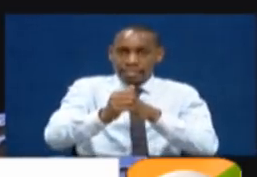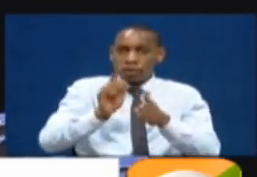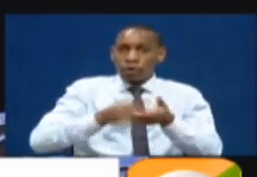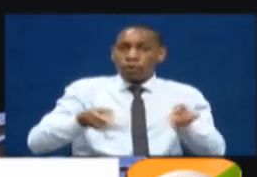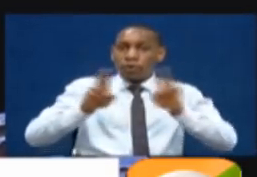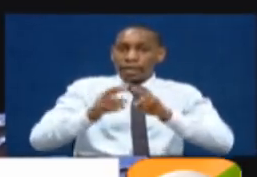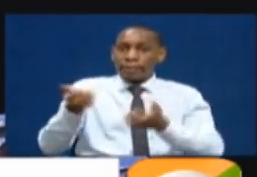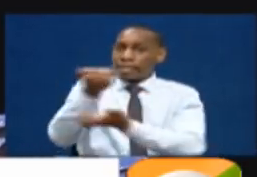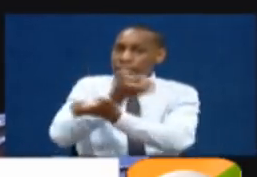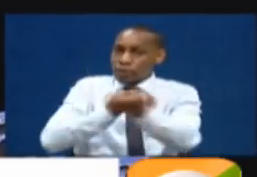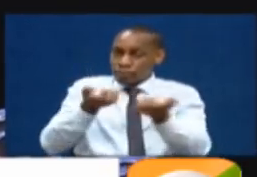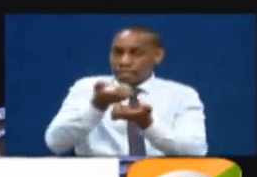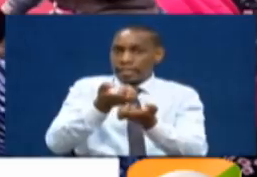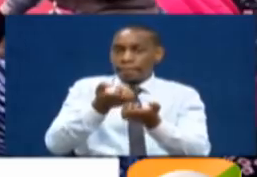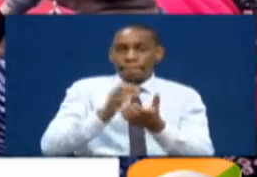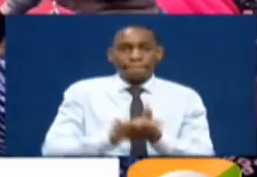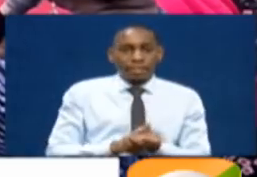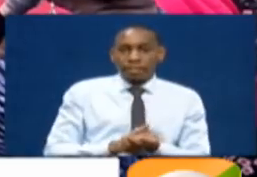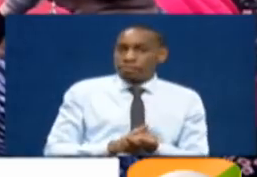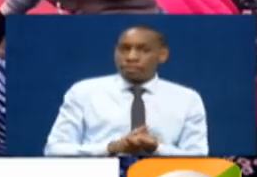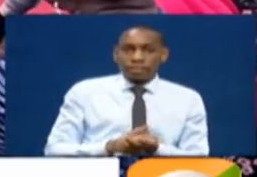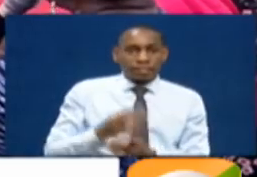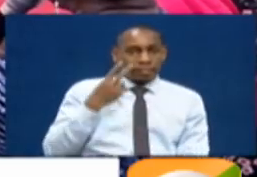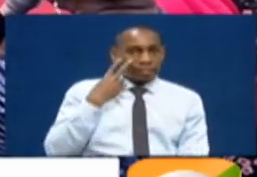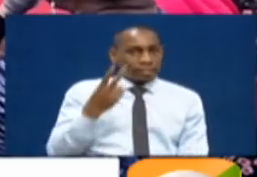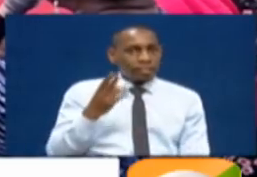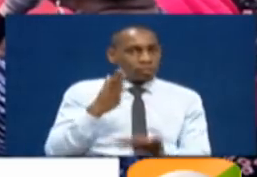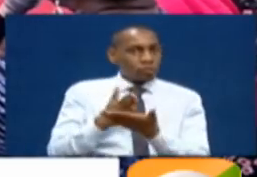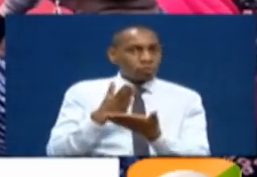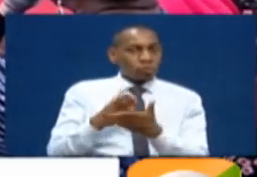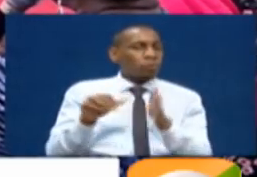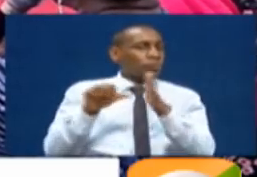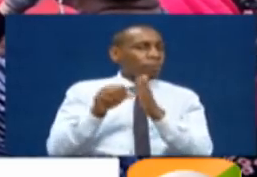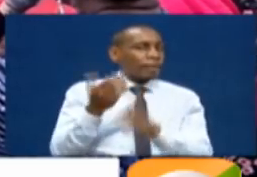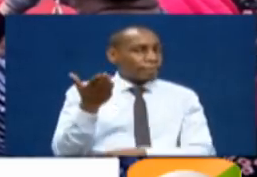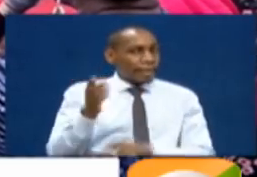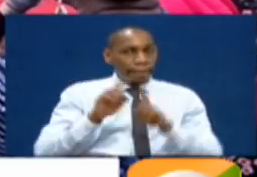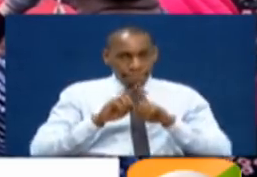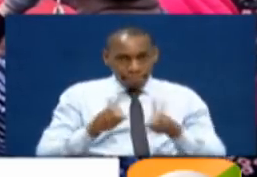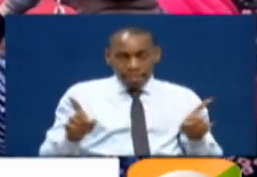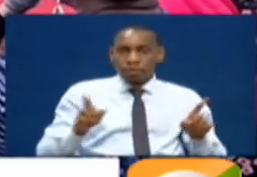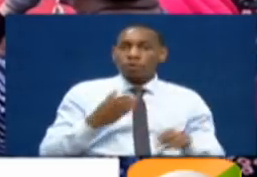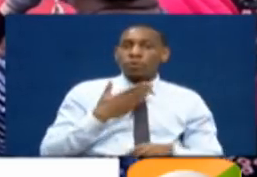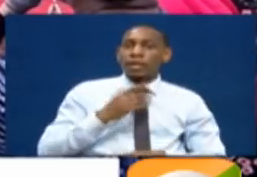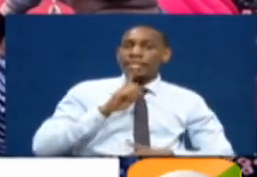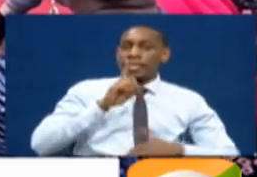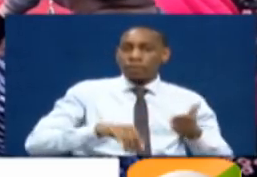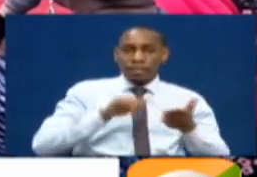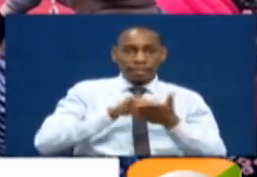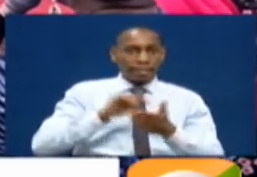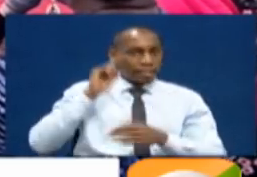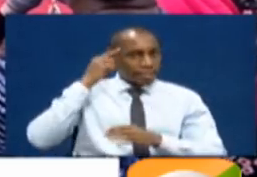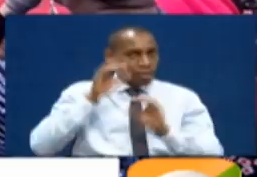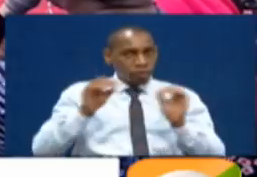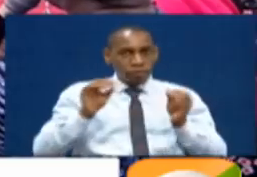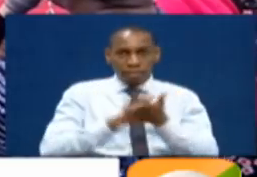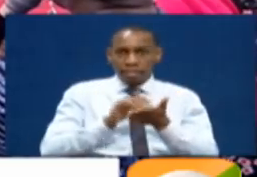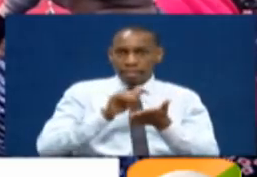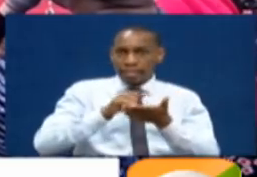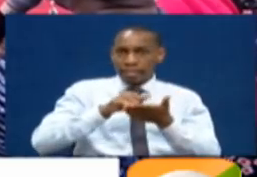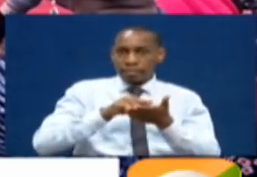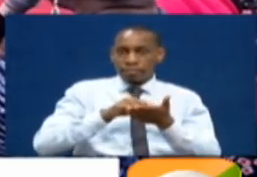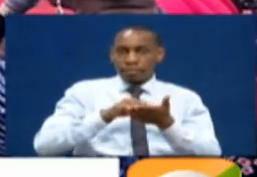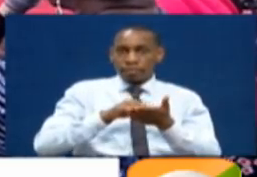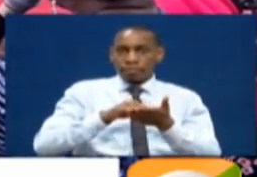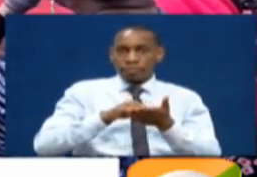happens economically, I find that a little bit problematic. But I'd also like to say that I do not think that impunity